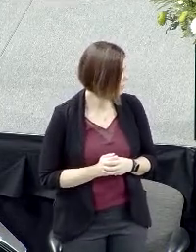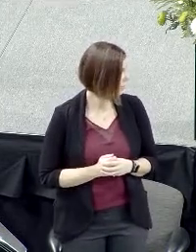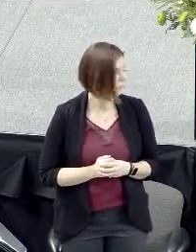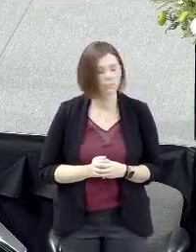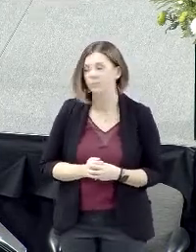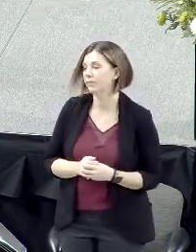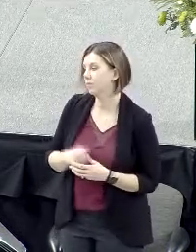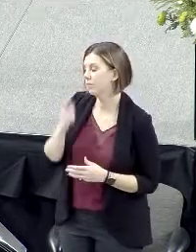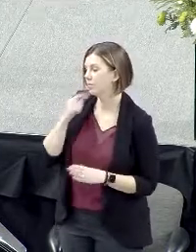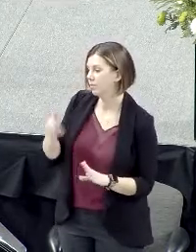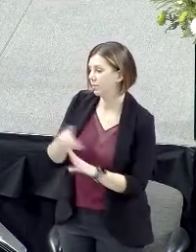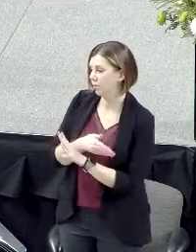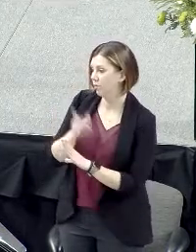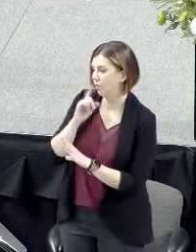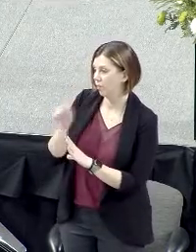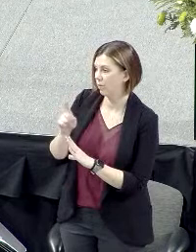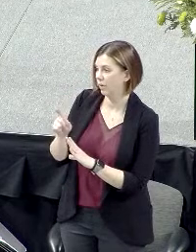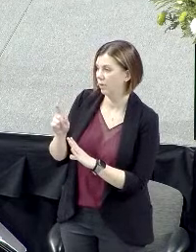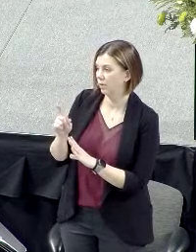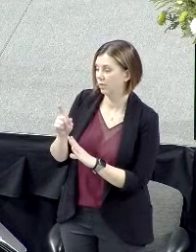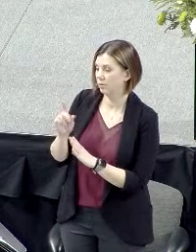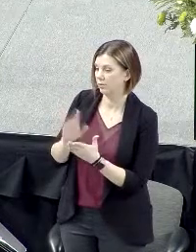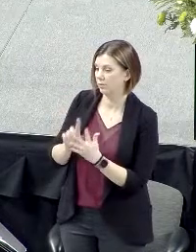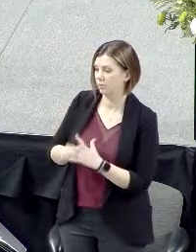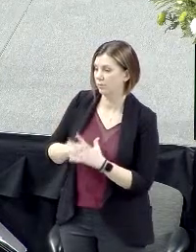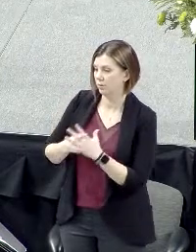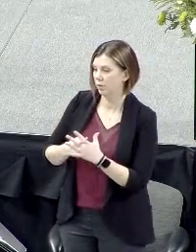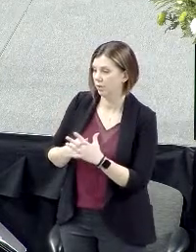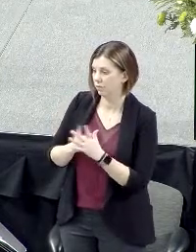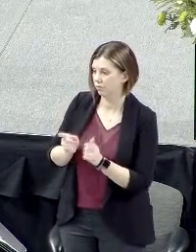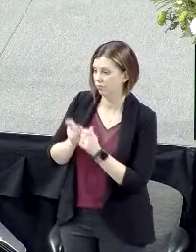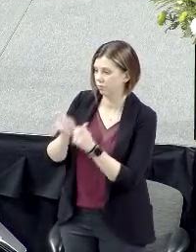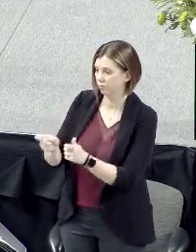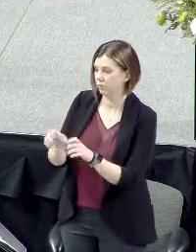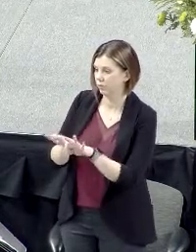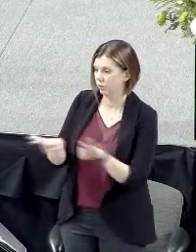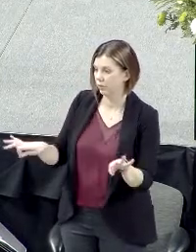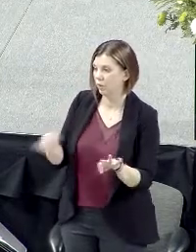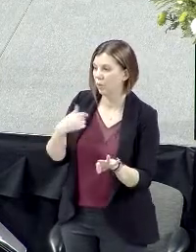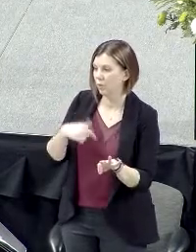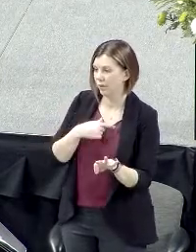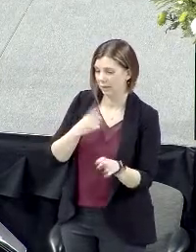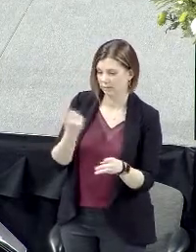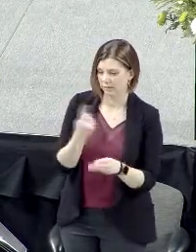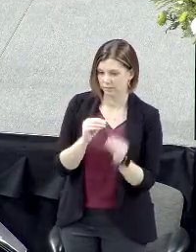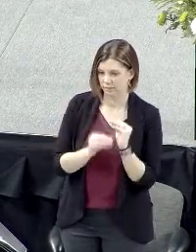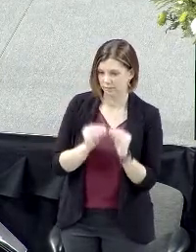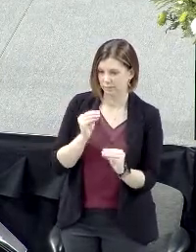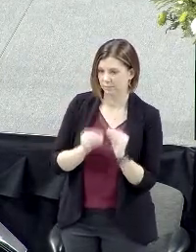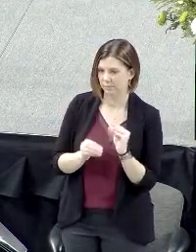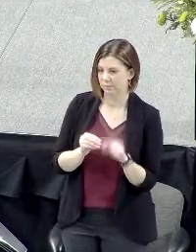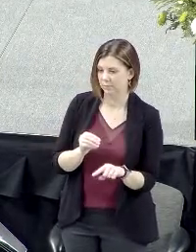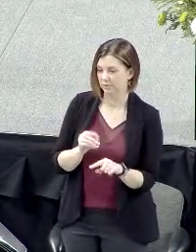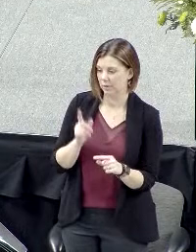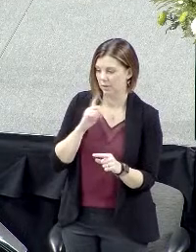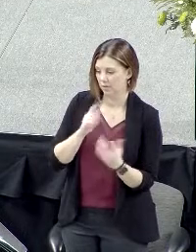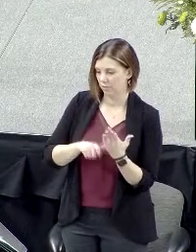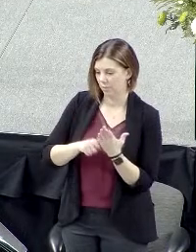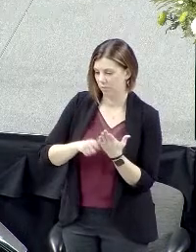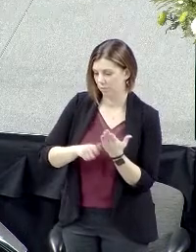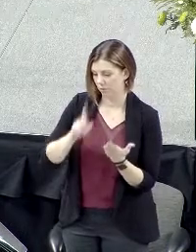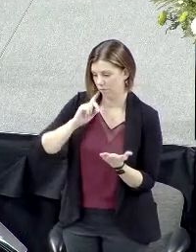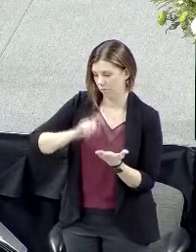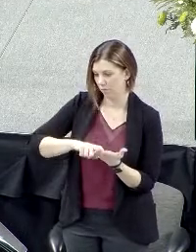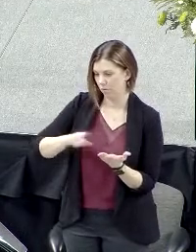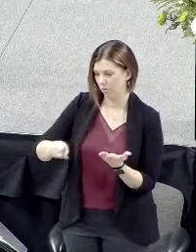Just before we move into the presentation of the degrees, we do have a program correction to make. You may notice that we